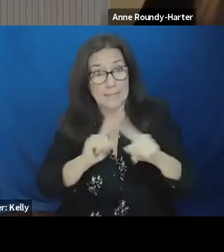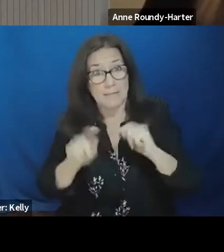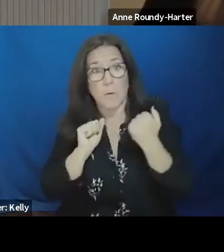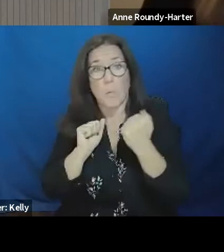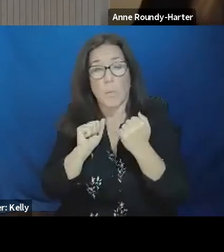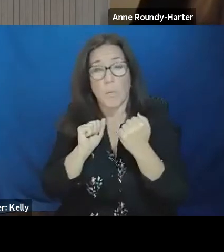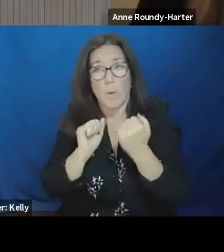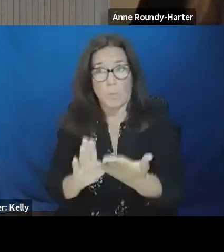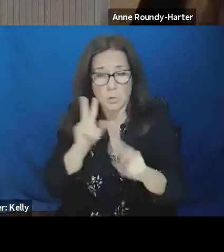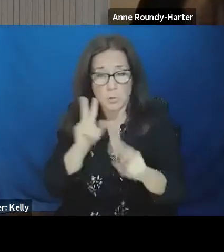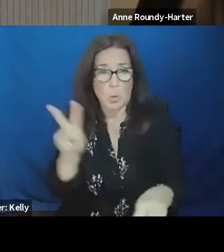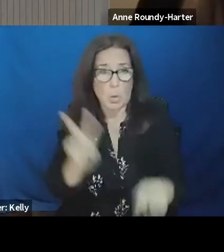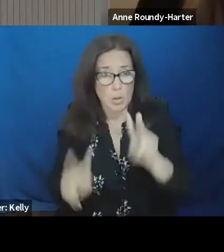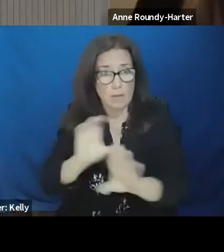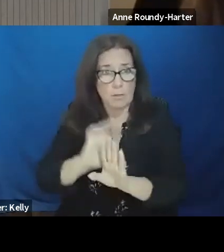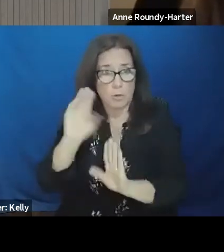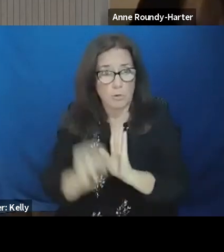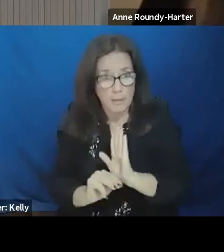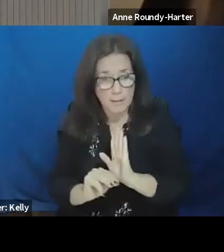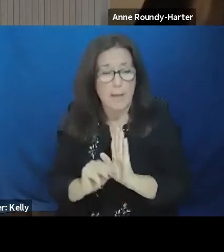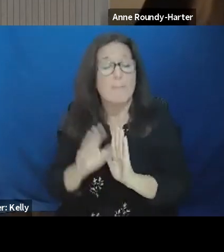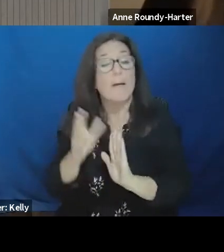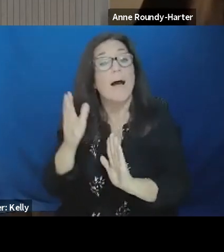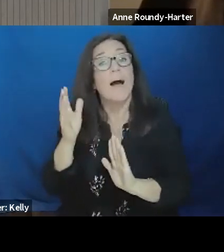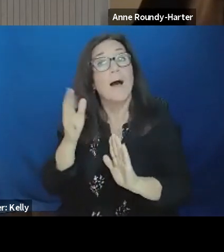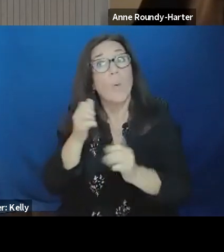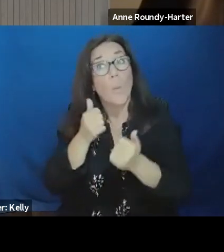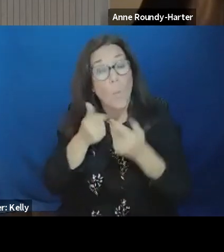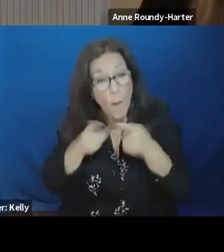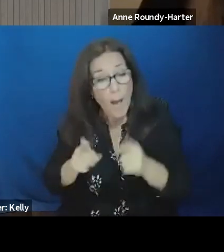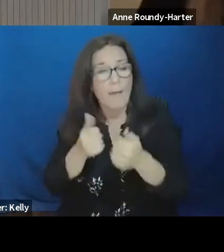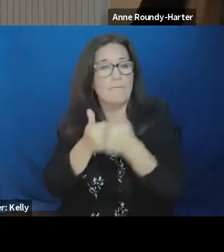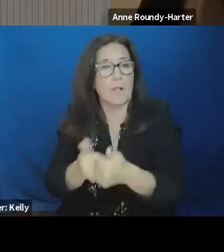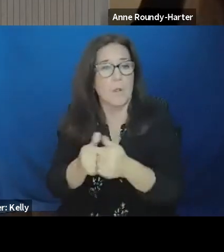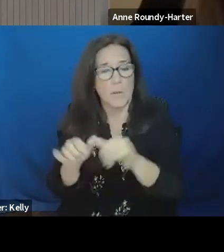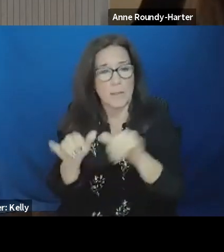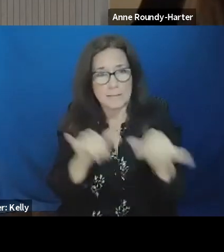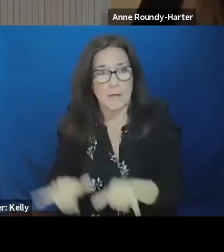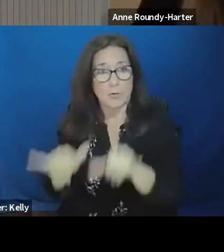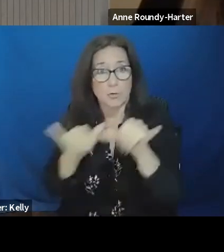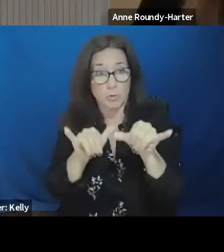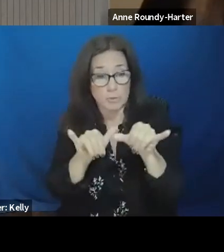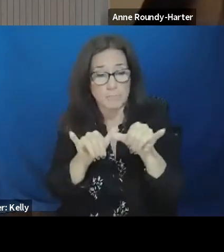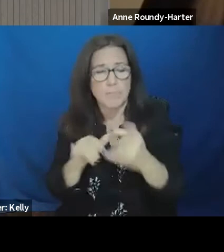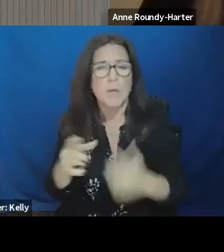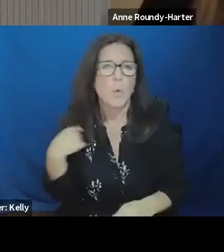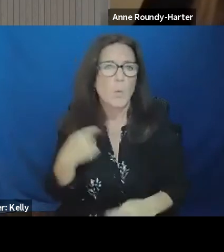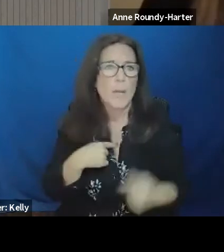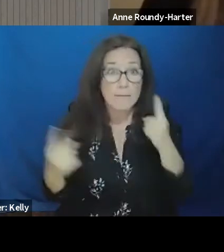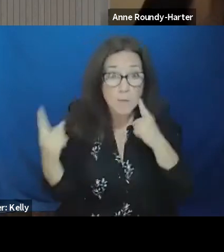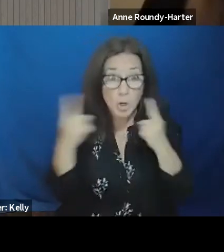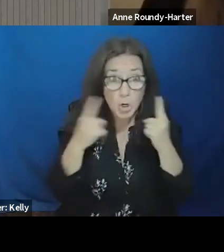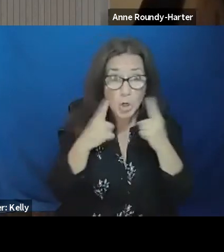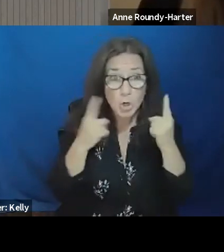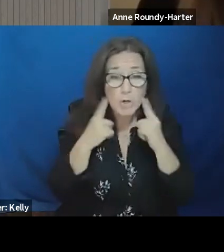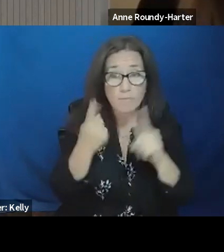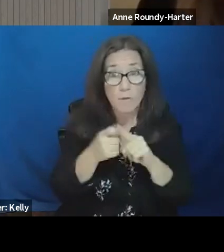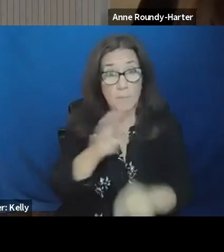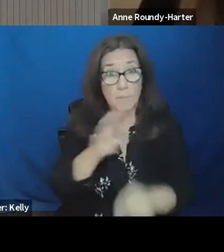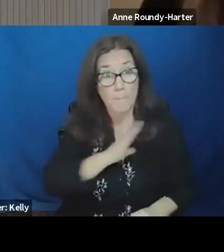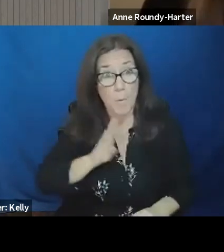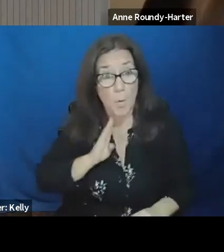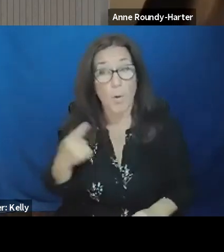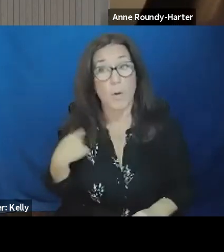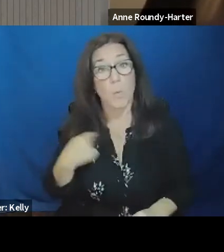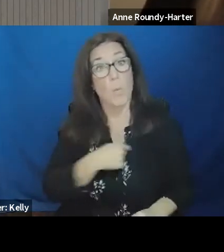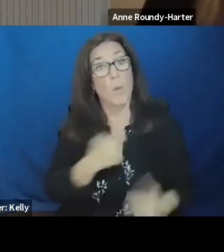And especially this year when we have heard over and over from you, our generous board members, that we want it to be fun, we want it to be